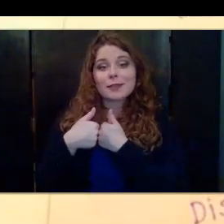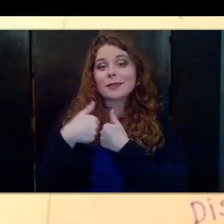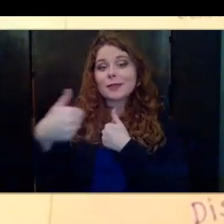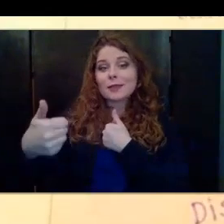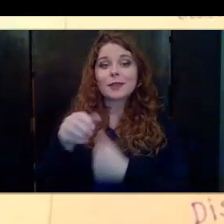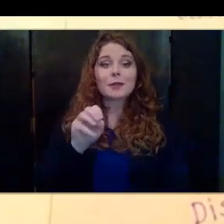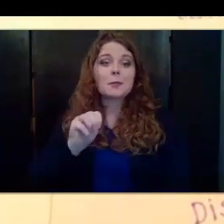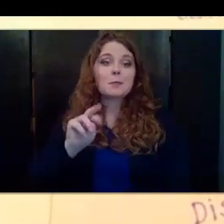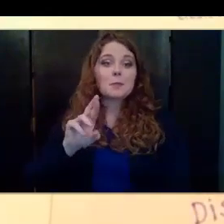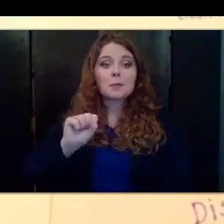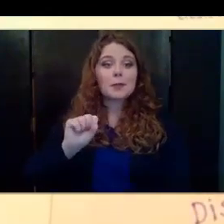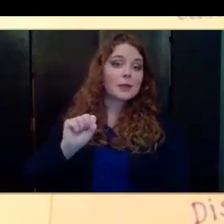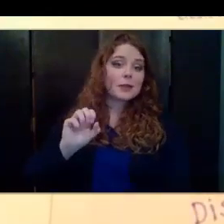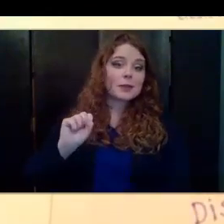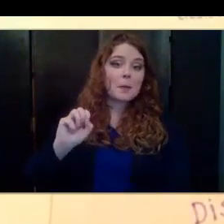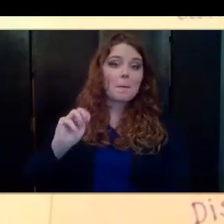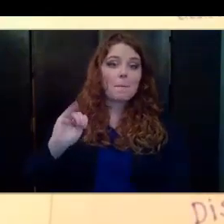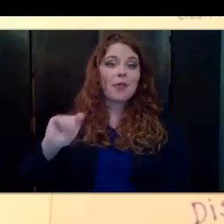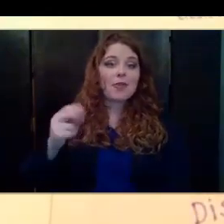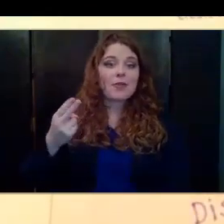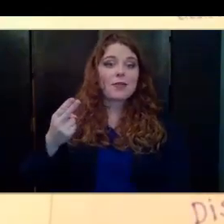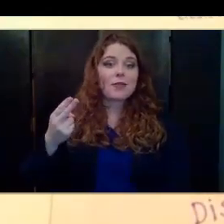Miss Smith's